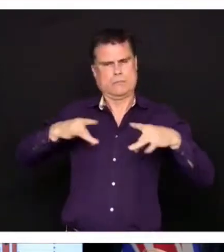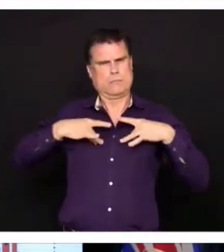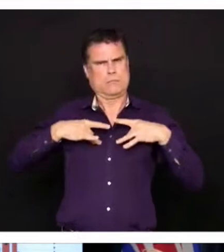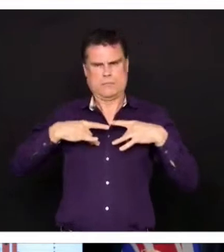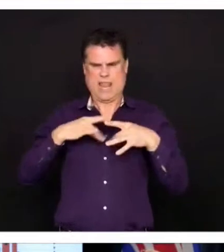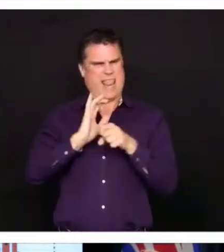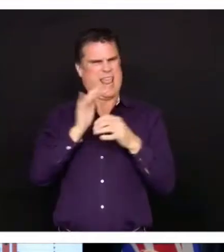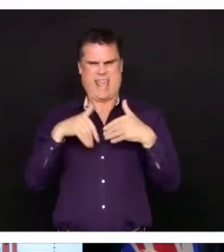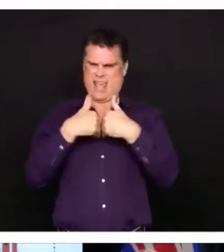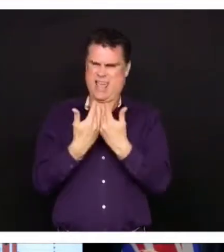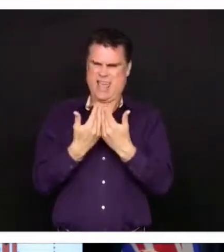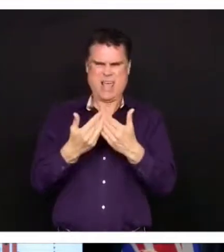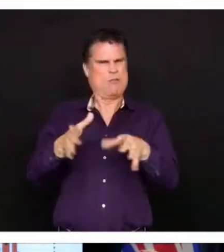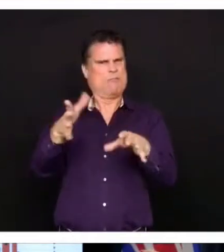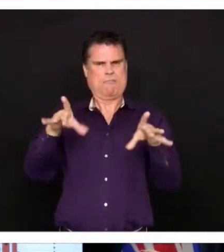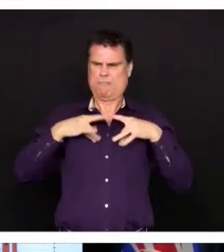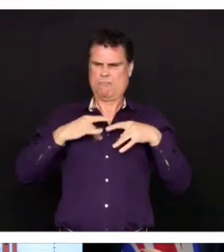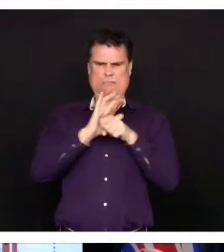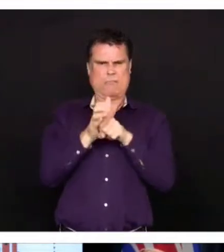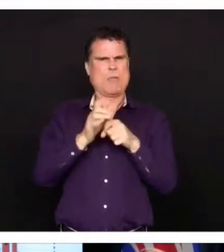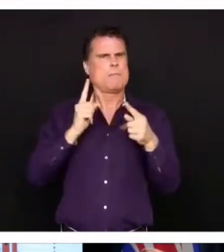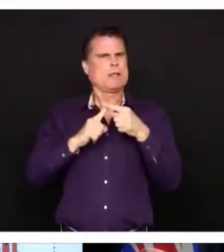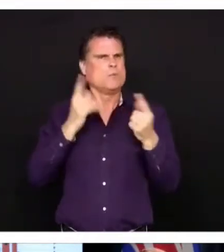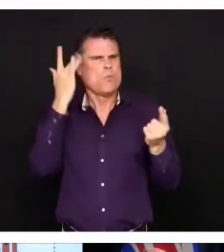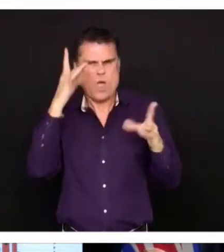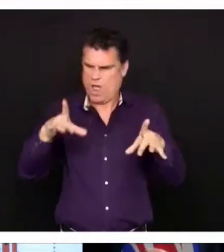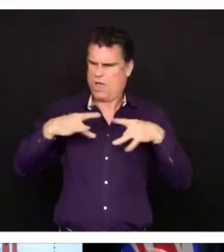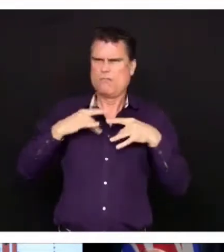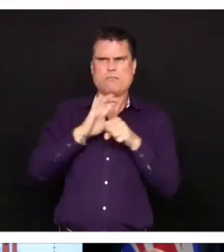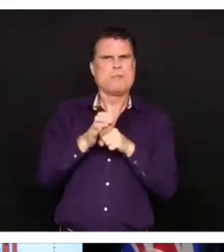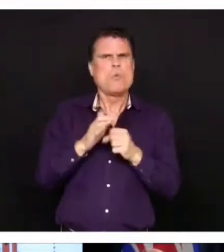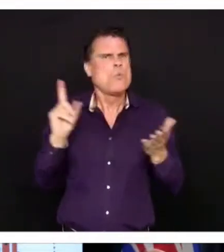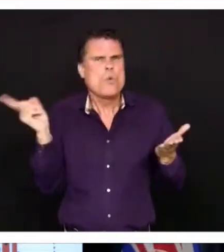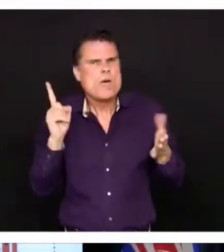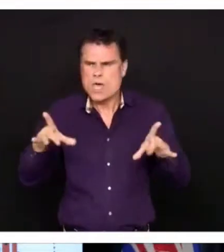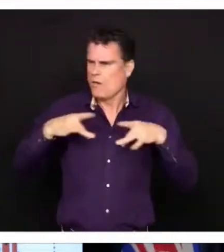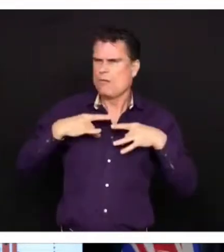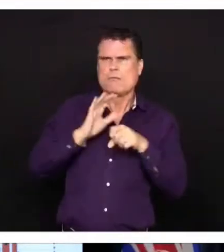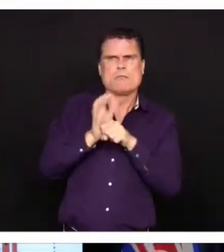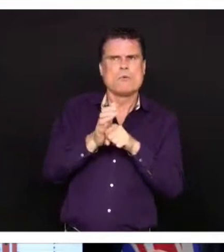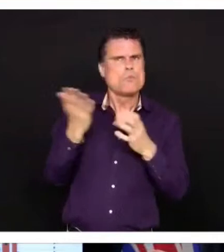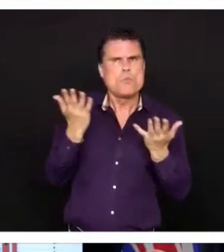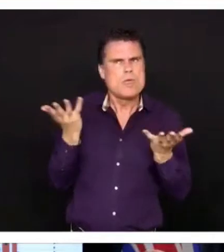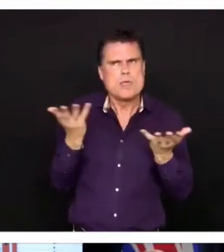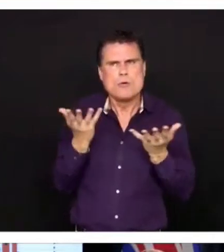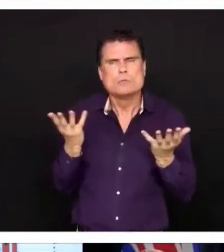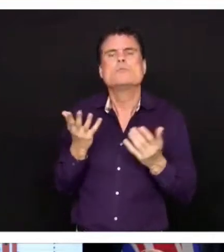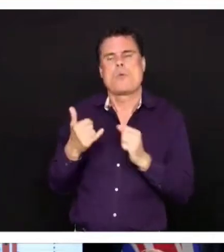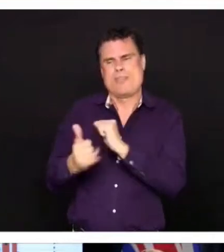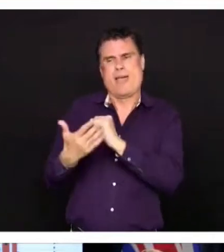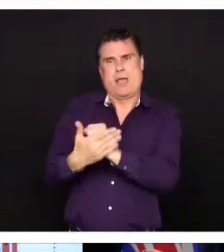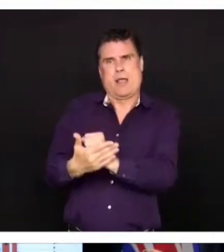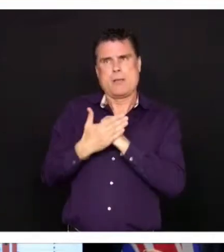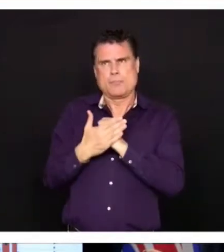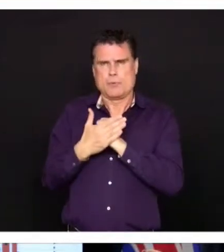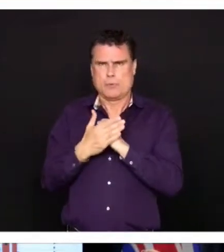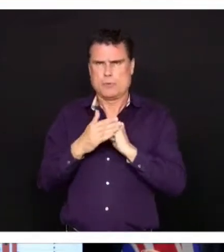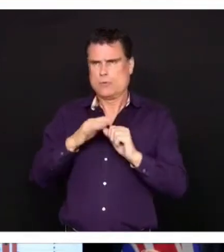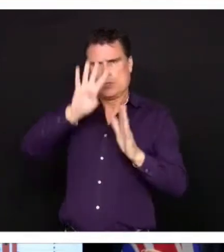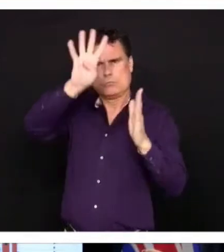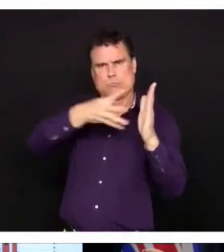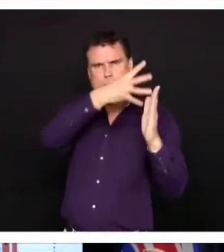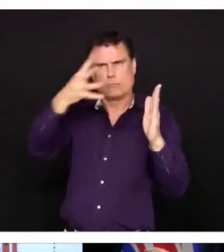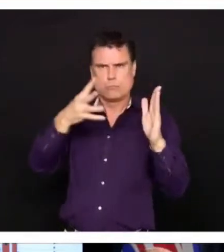on the graph because it helps us understand where and when exposures happened. It also is part of the reflection that we have